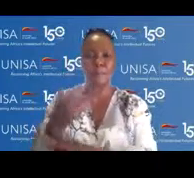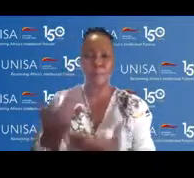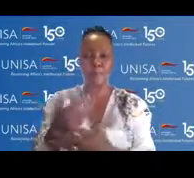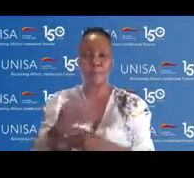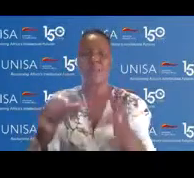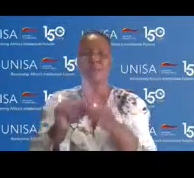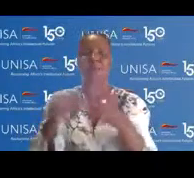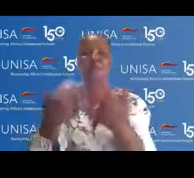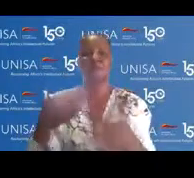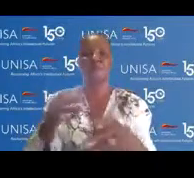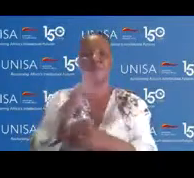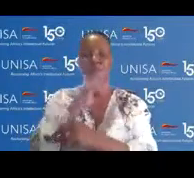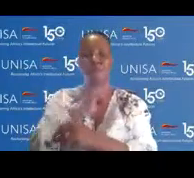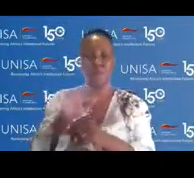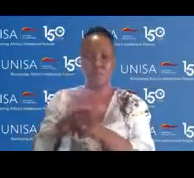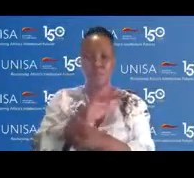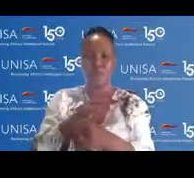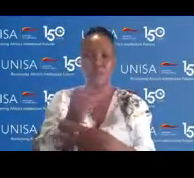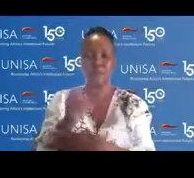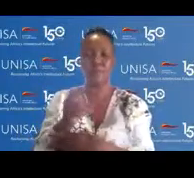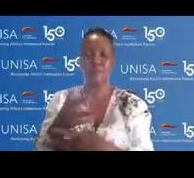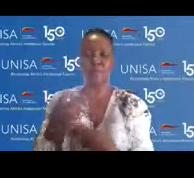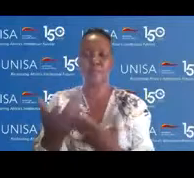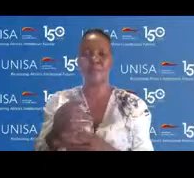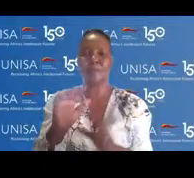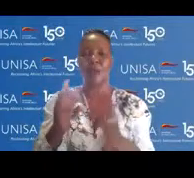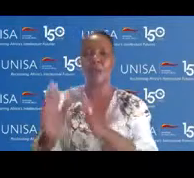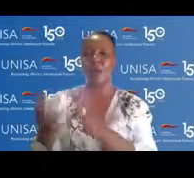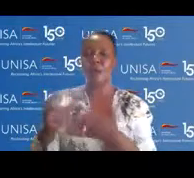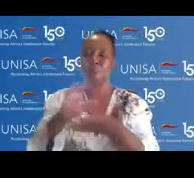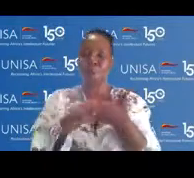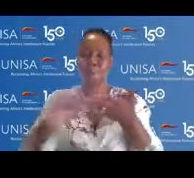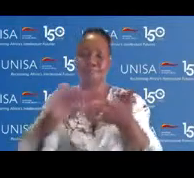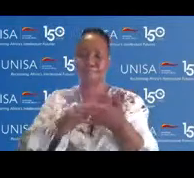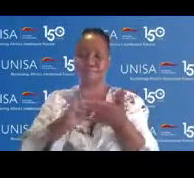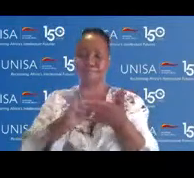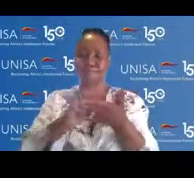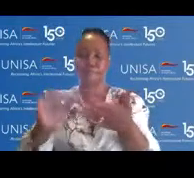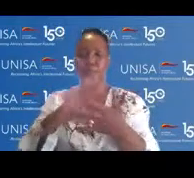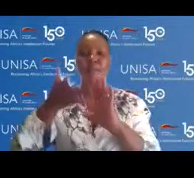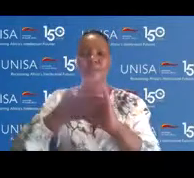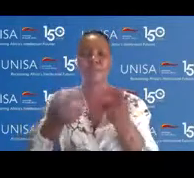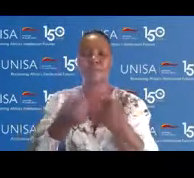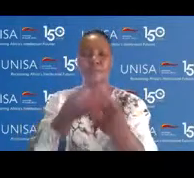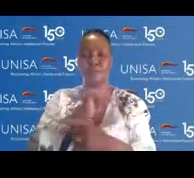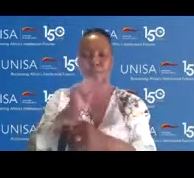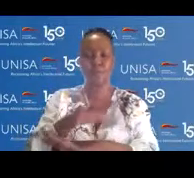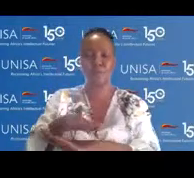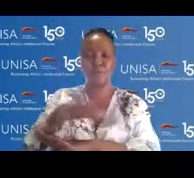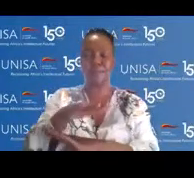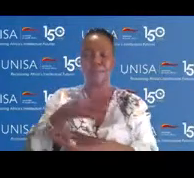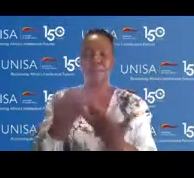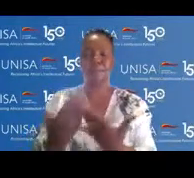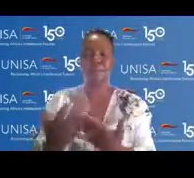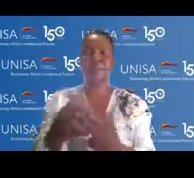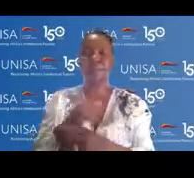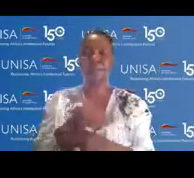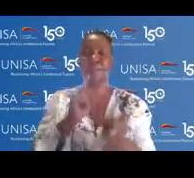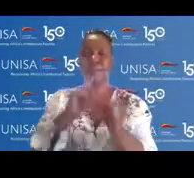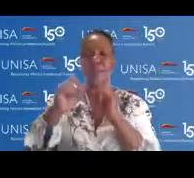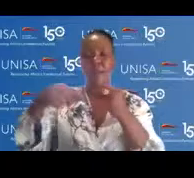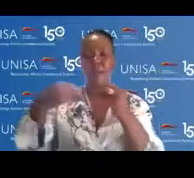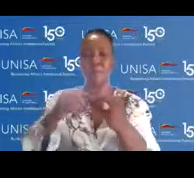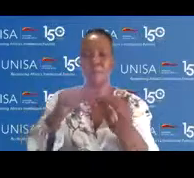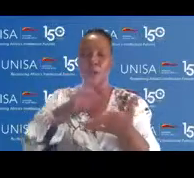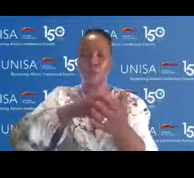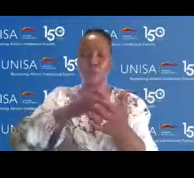guys. So this is actually how you can delete everything. So we talk about cookies all the time, and now Lindiwe